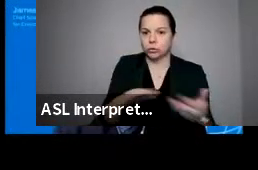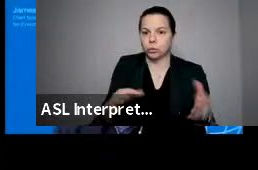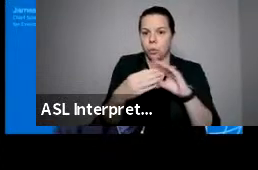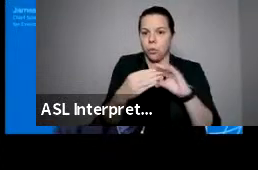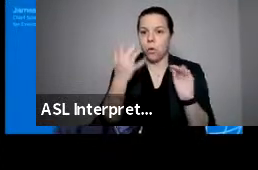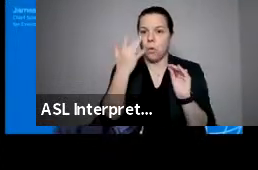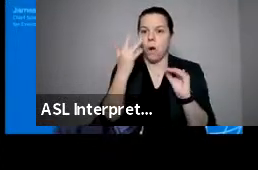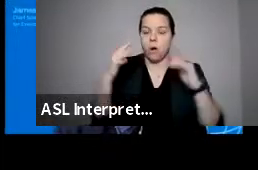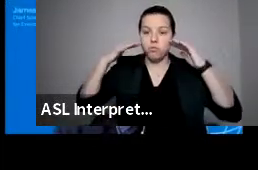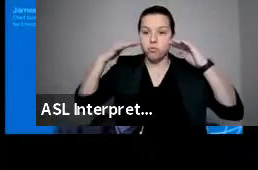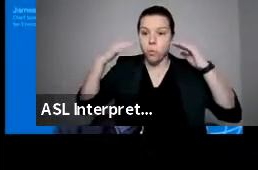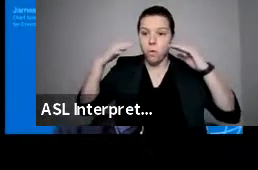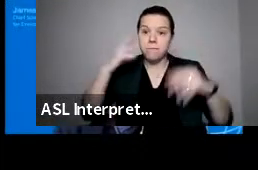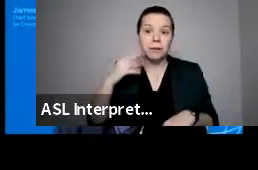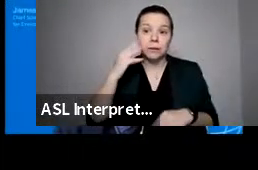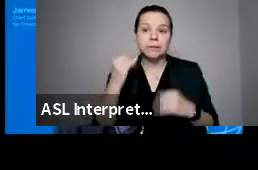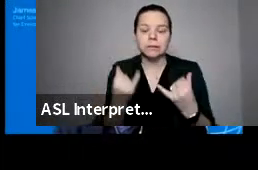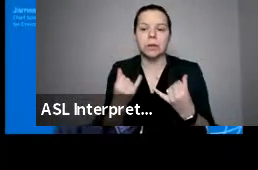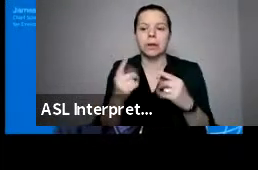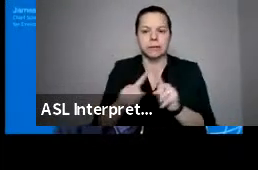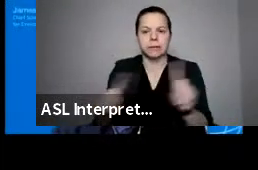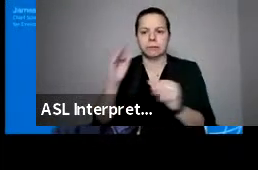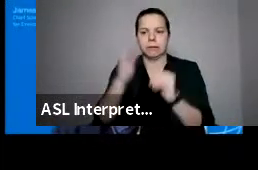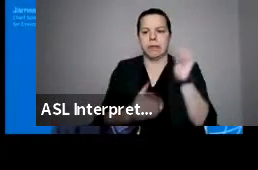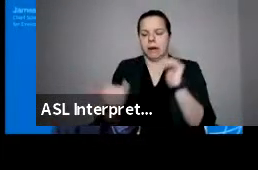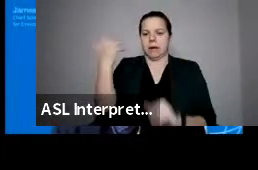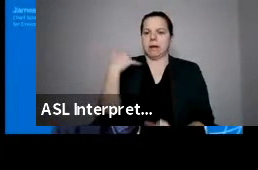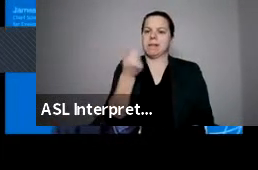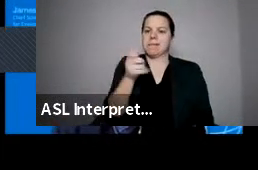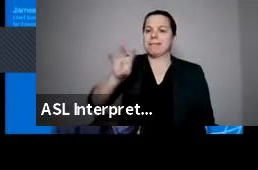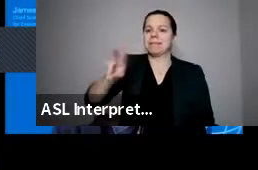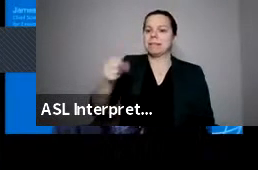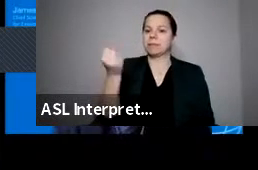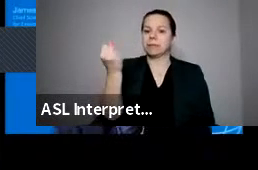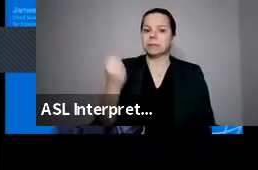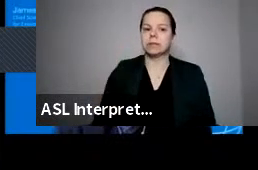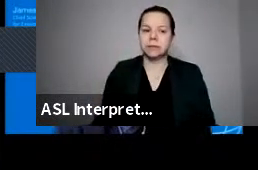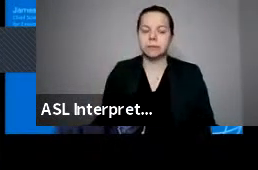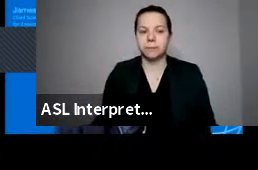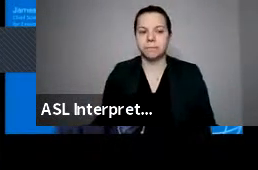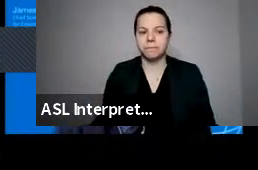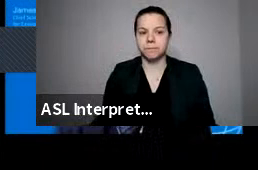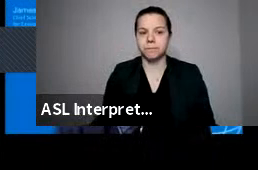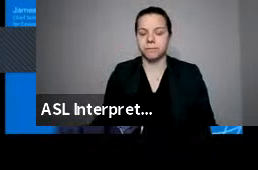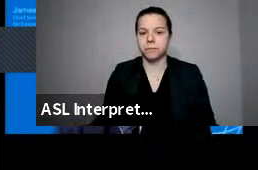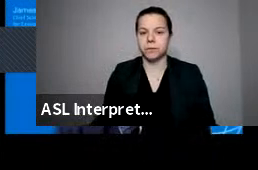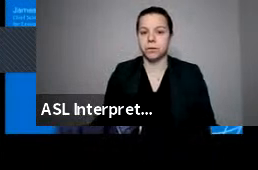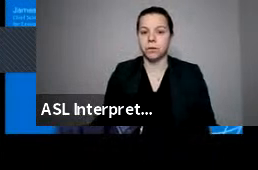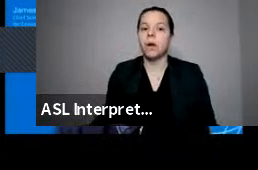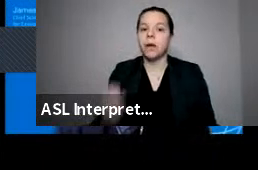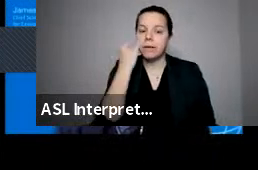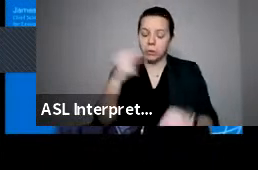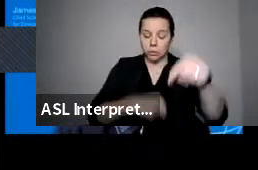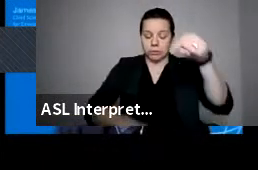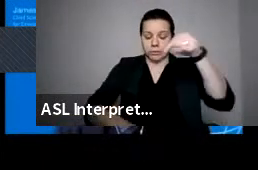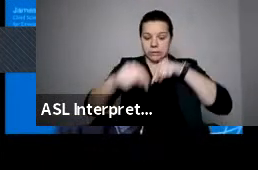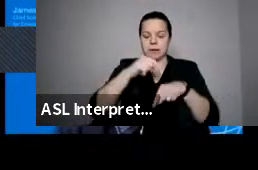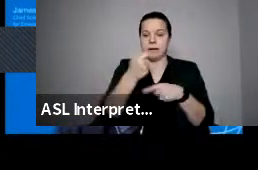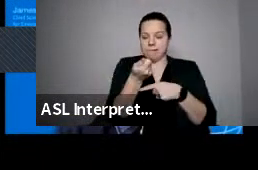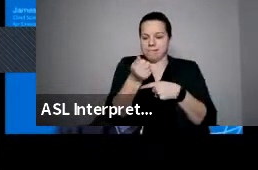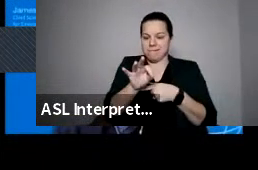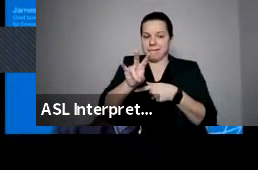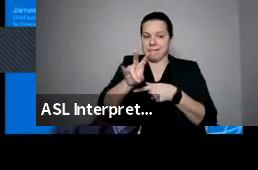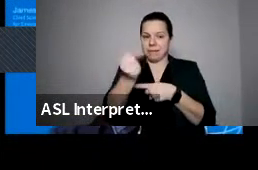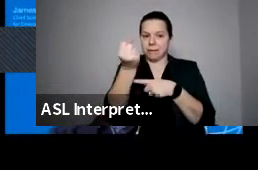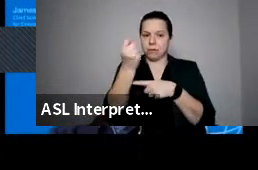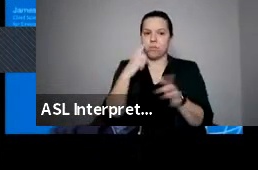noise experience of today is very different than it was in decades past. So if one were to go back to the 1970s, you would